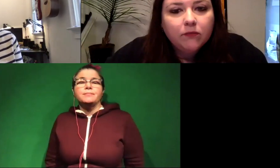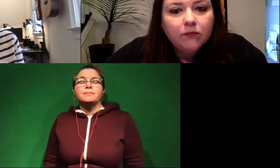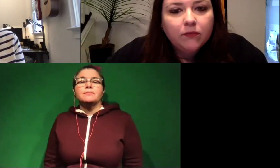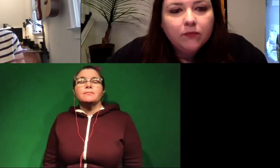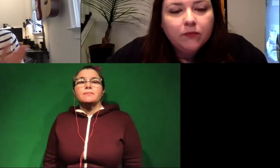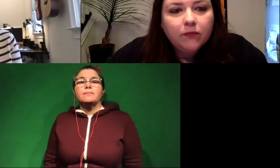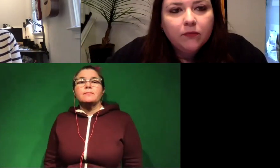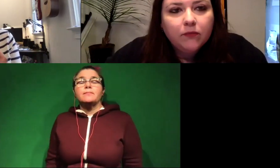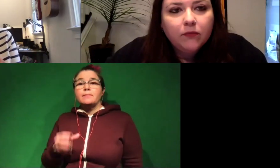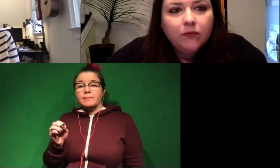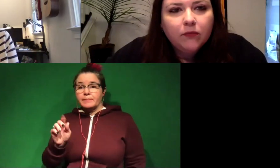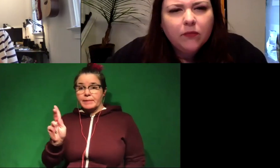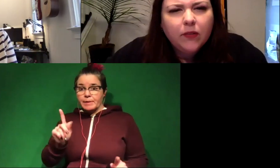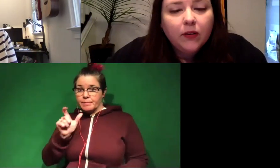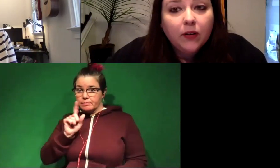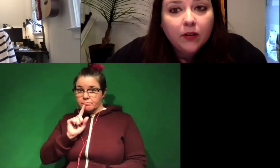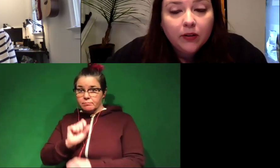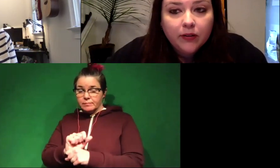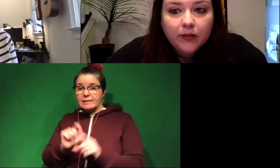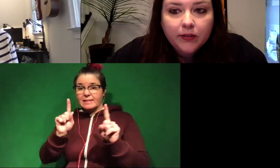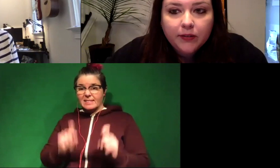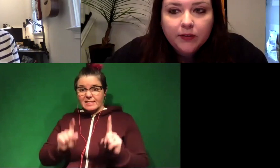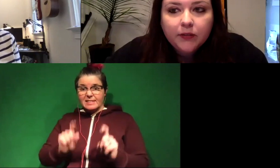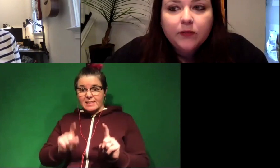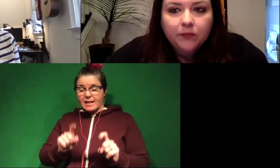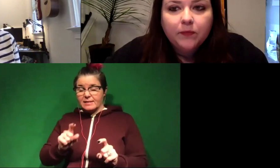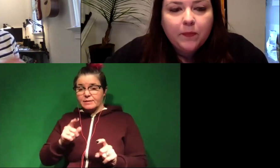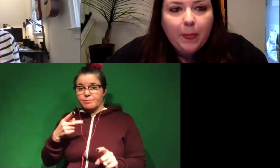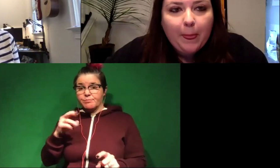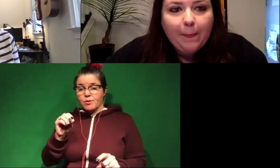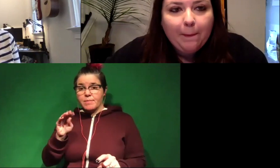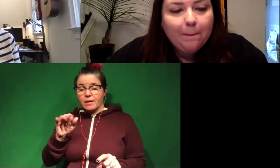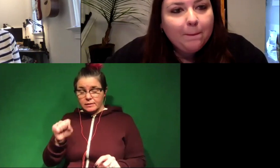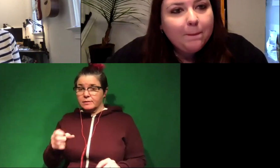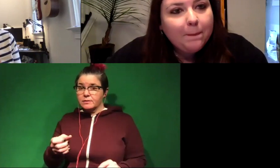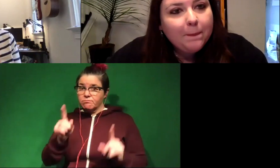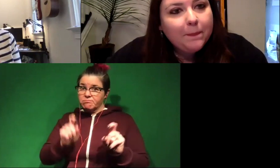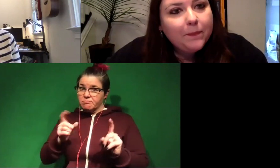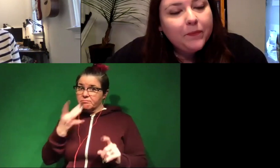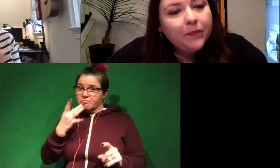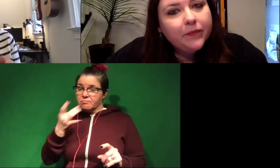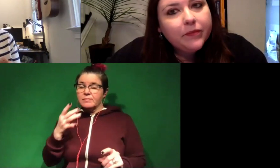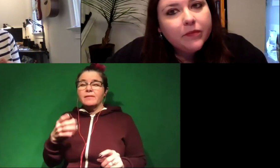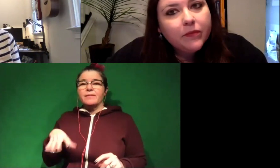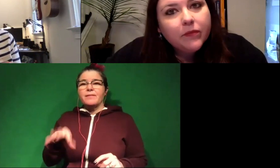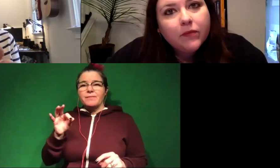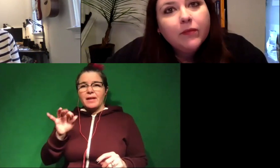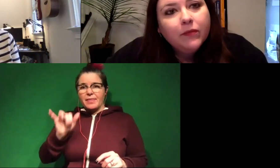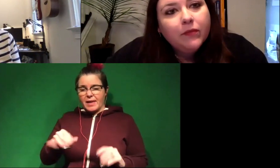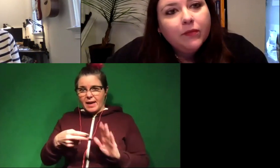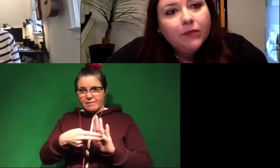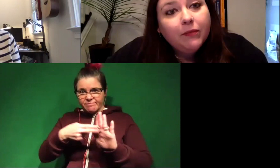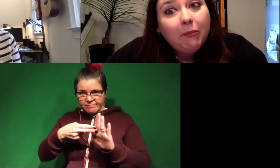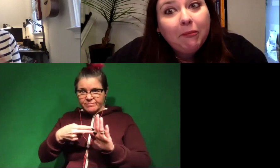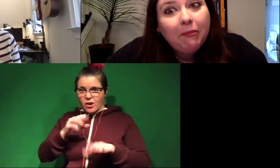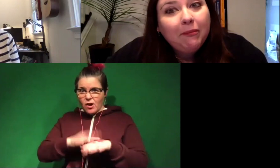who actually get prebiotics and test them for content find that often the strain that's listed on the label is not the one